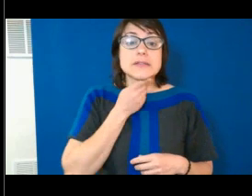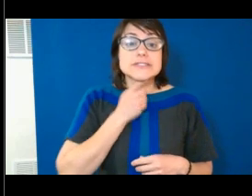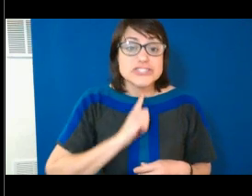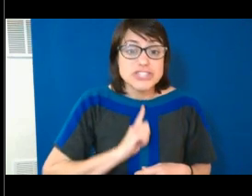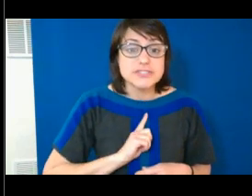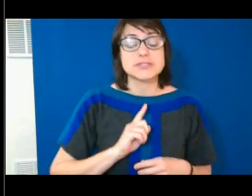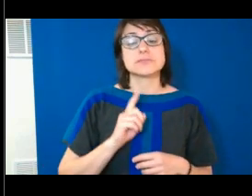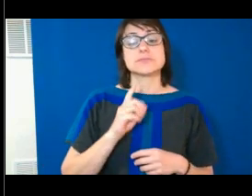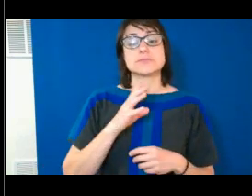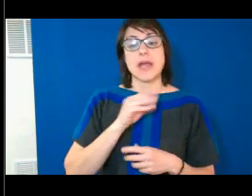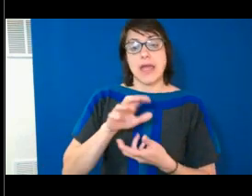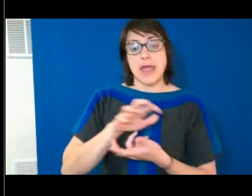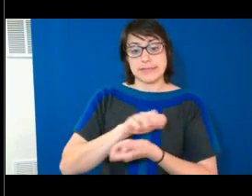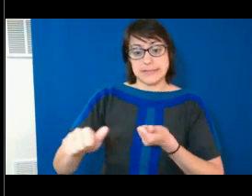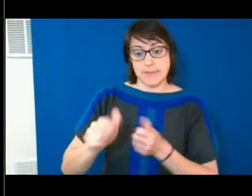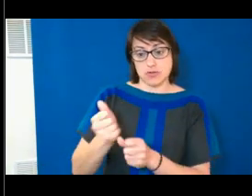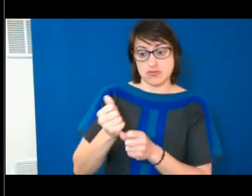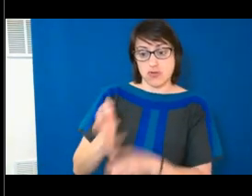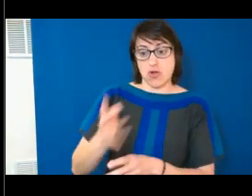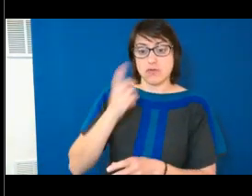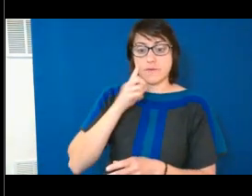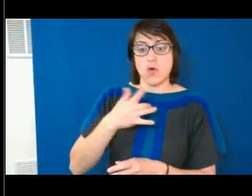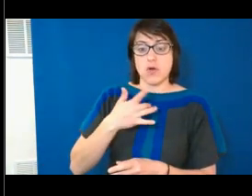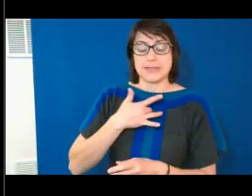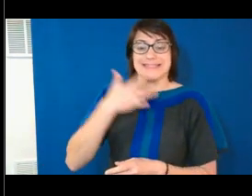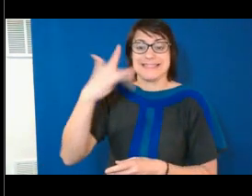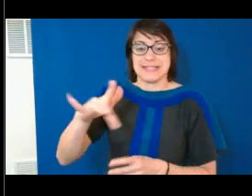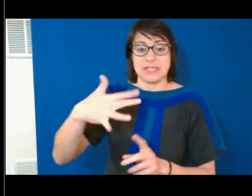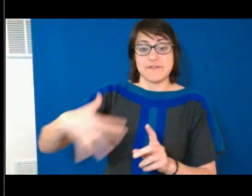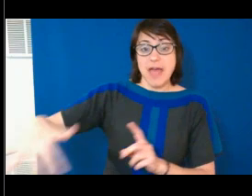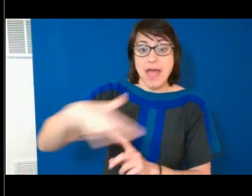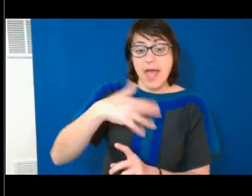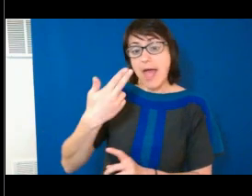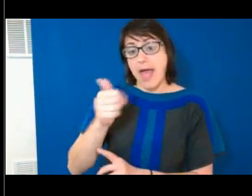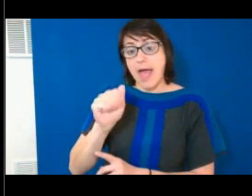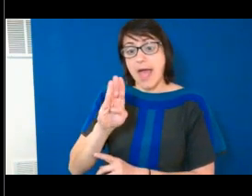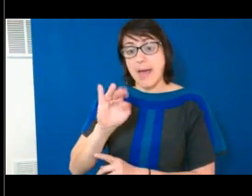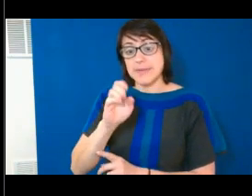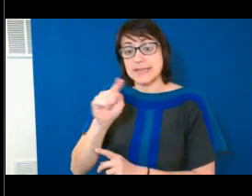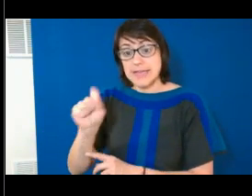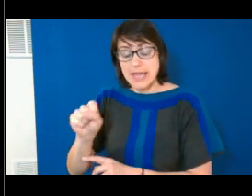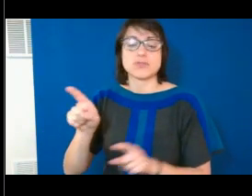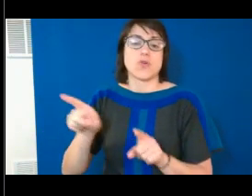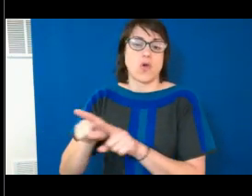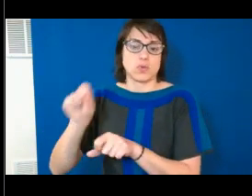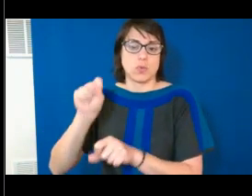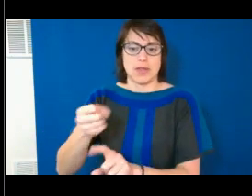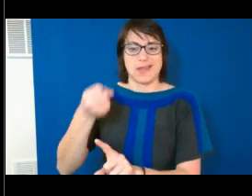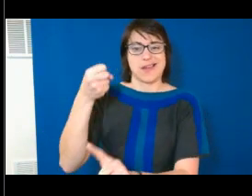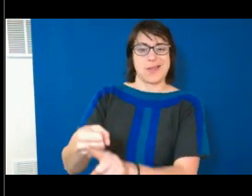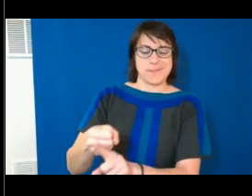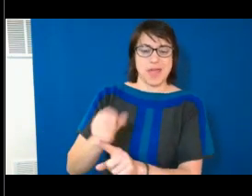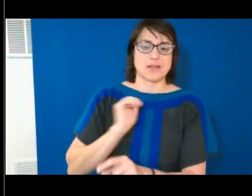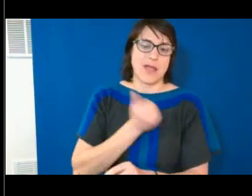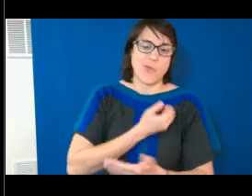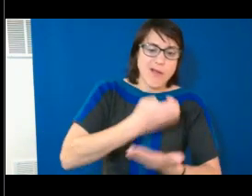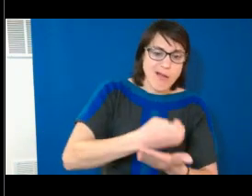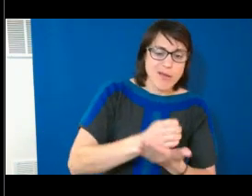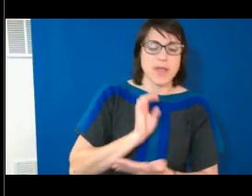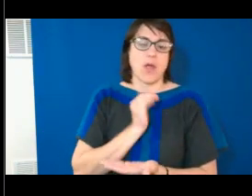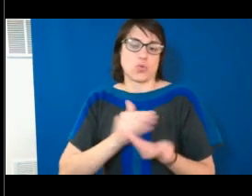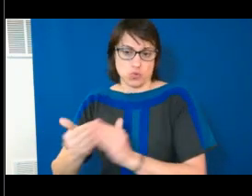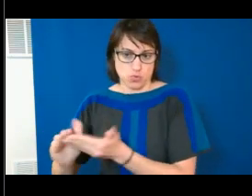sensitive habitats. Marine debris can also impact our economy and our communities. Research is also